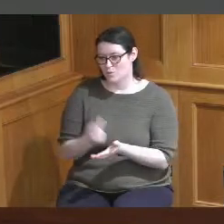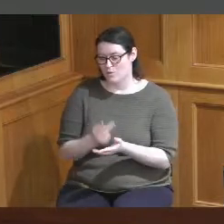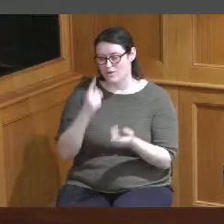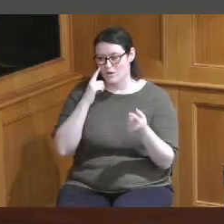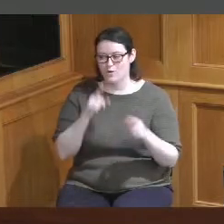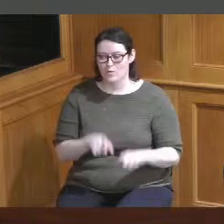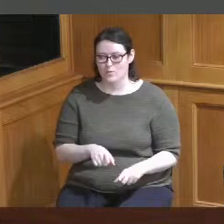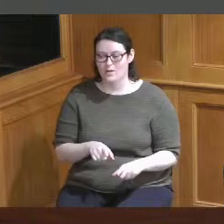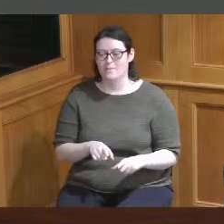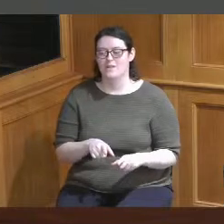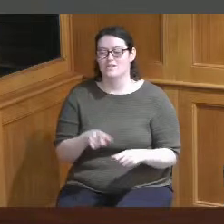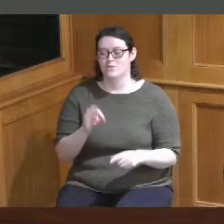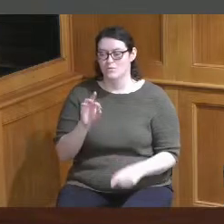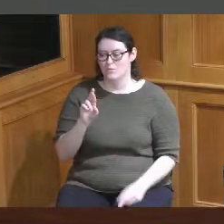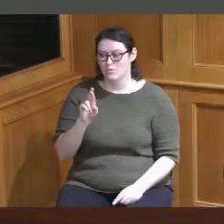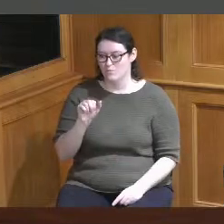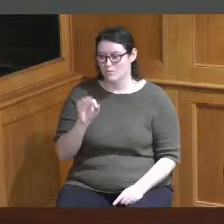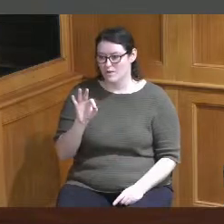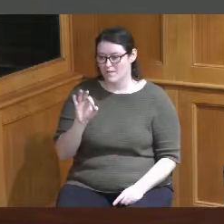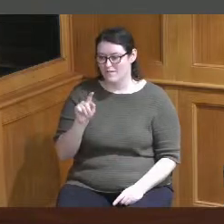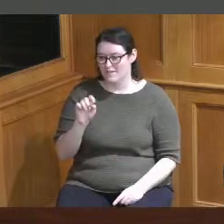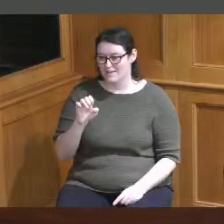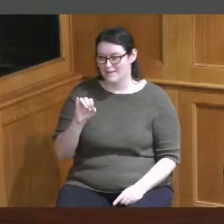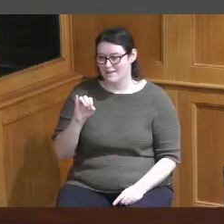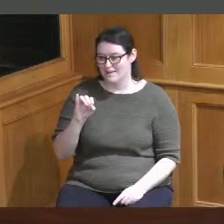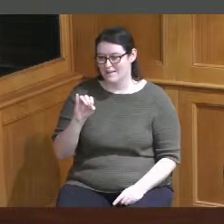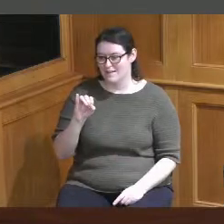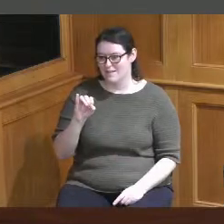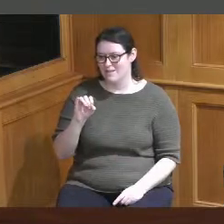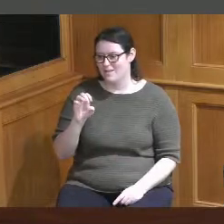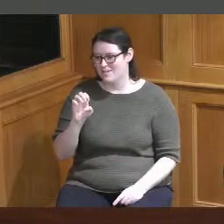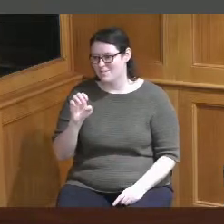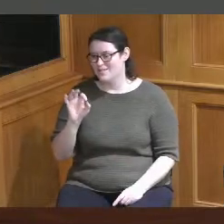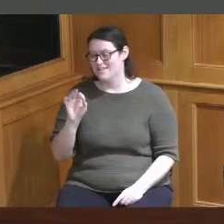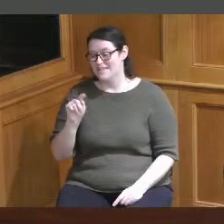agreement with Raftellus for stormwater services at